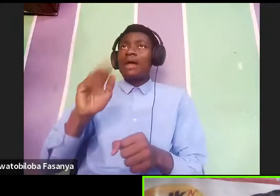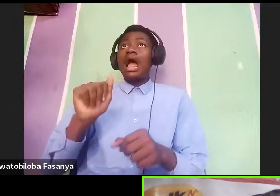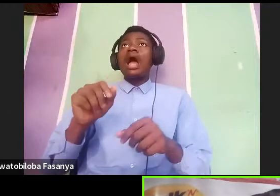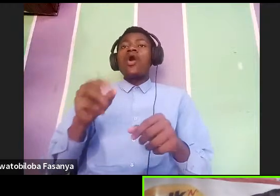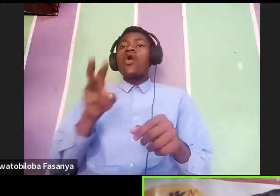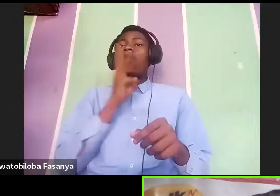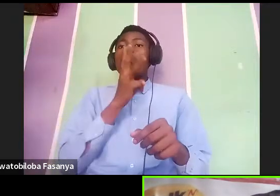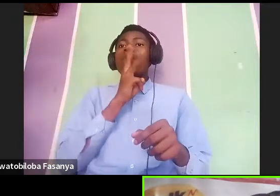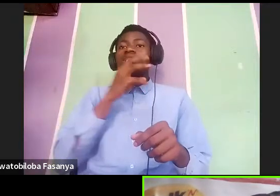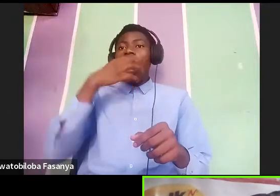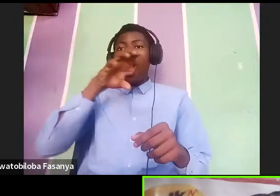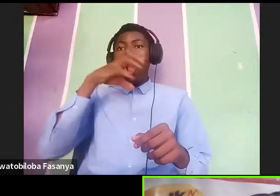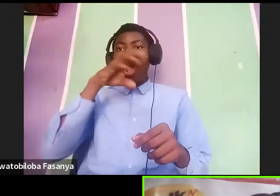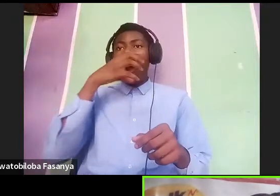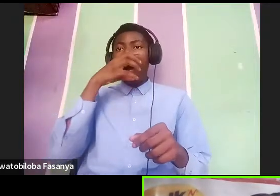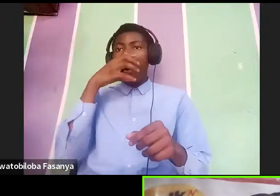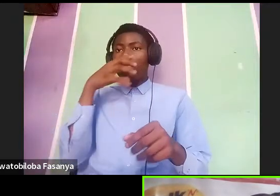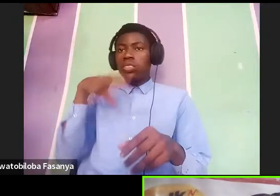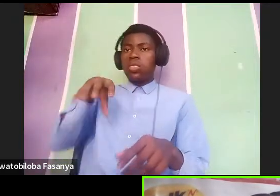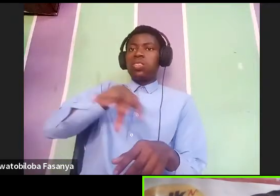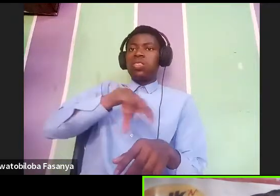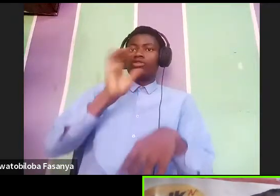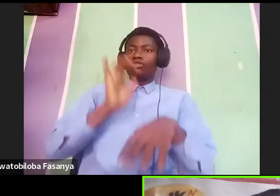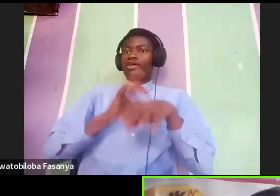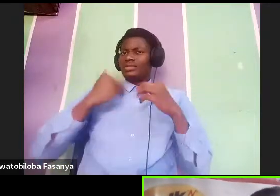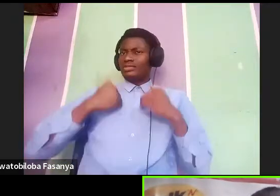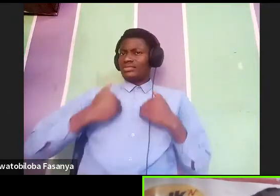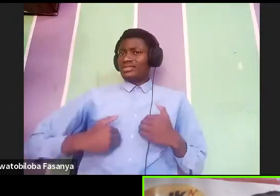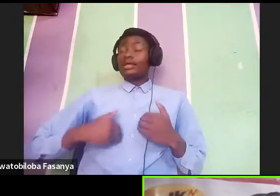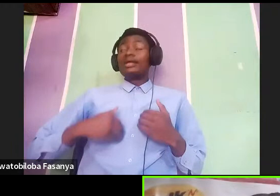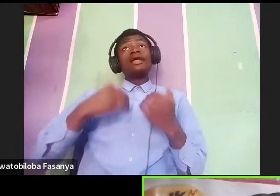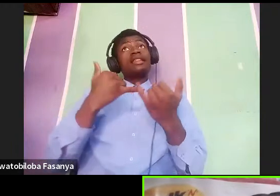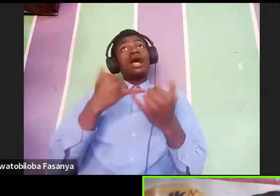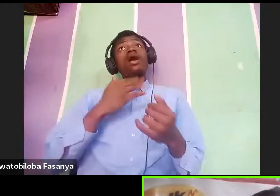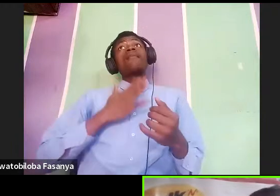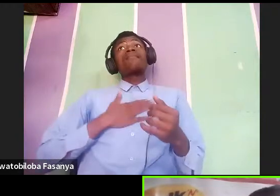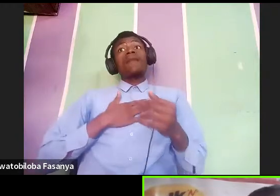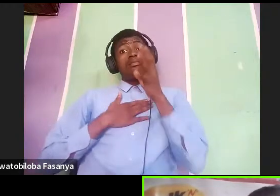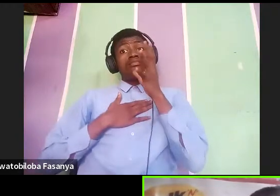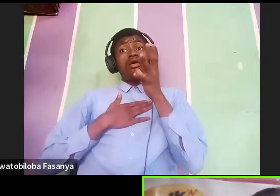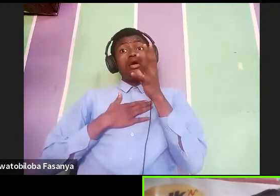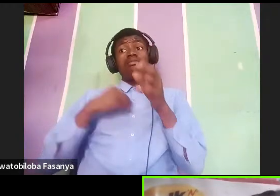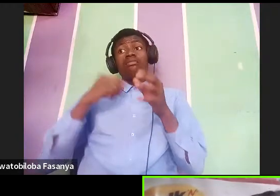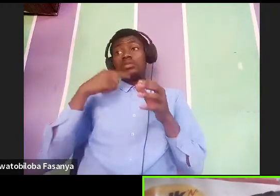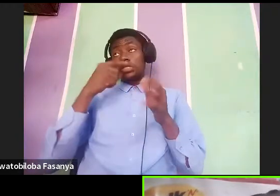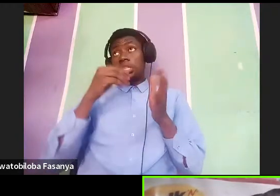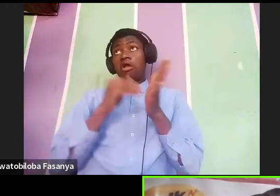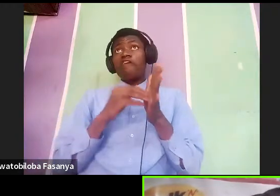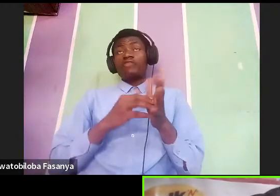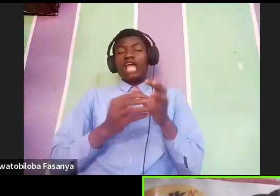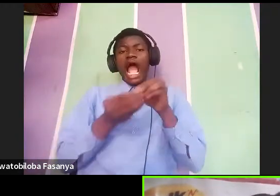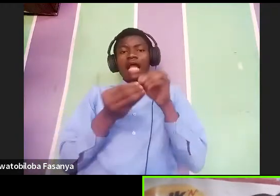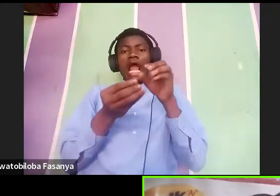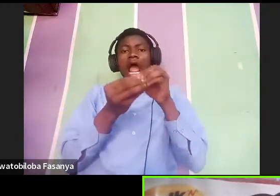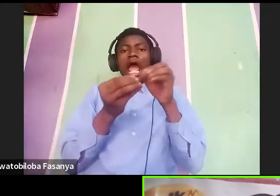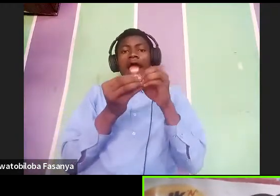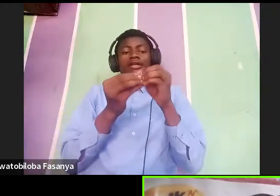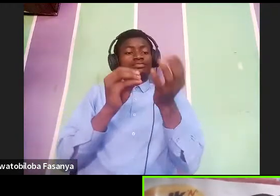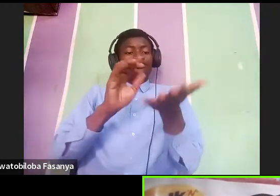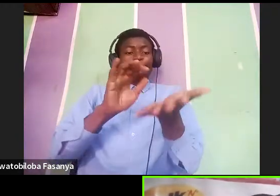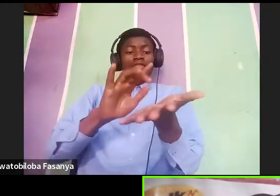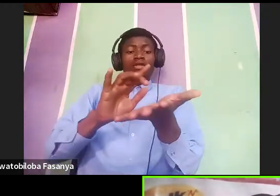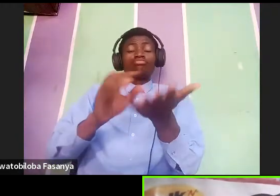in immediately, and after you put the salt, we actually usually put ori, shea